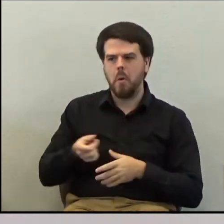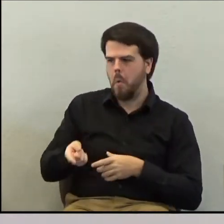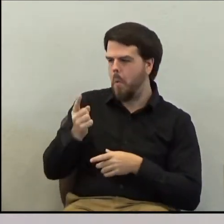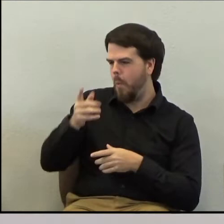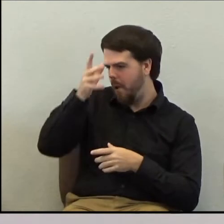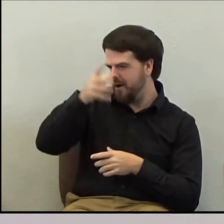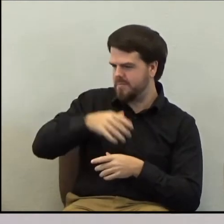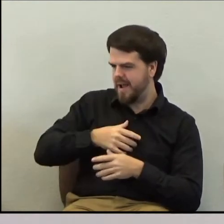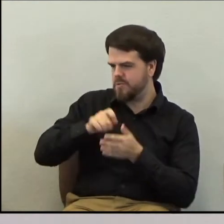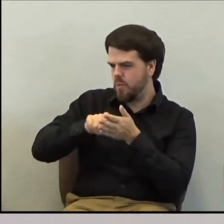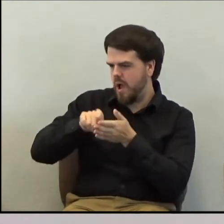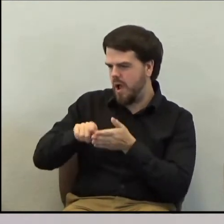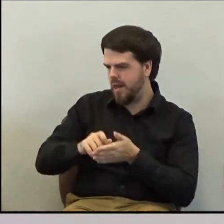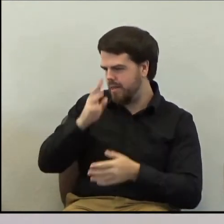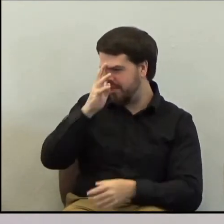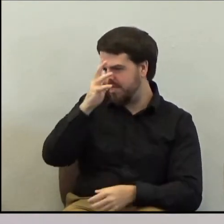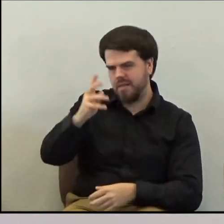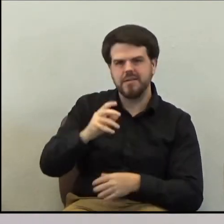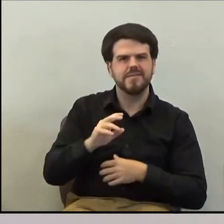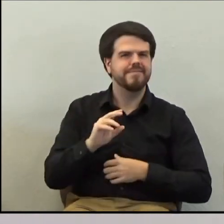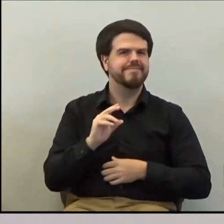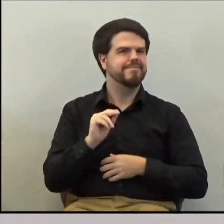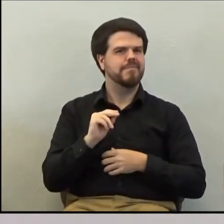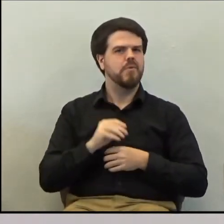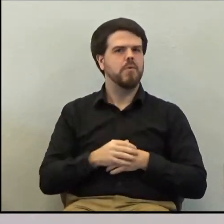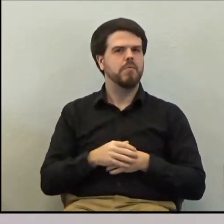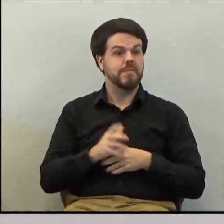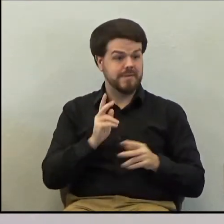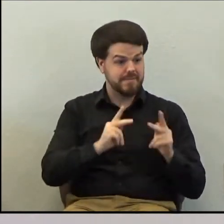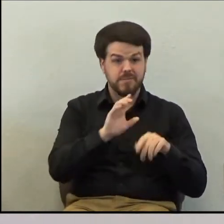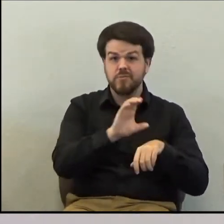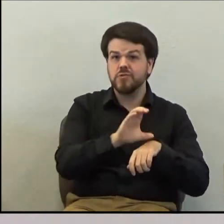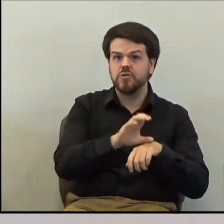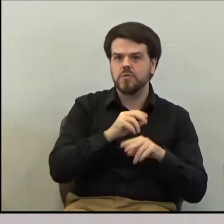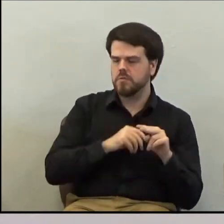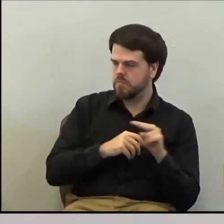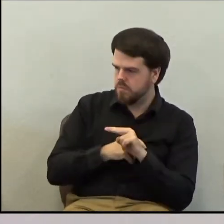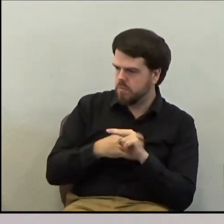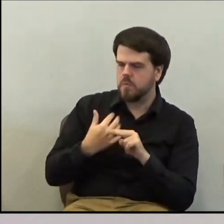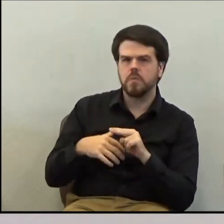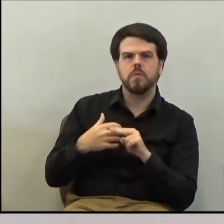particular man or woman. That's not how they looked at these letters.